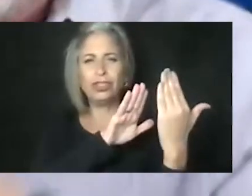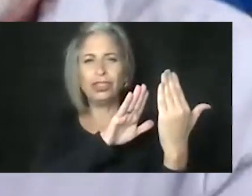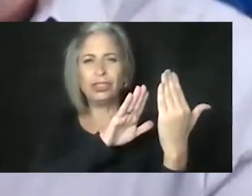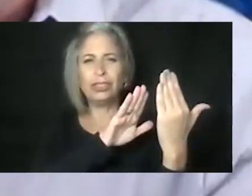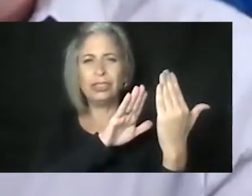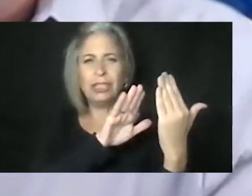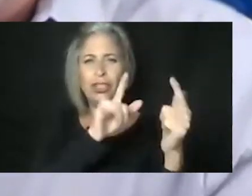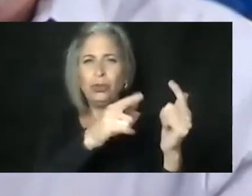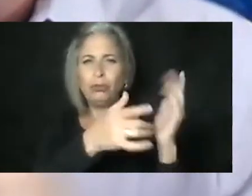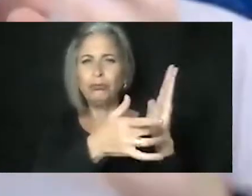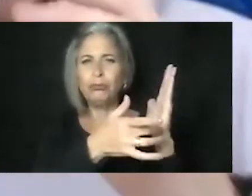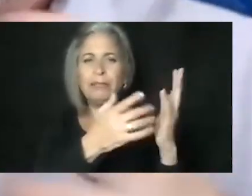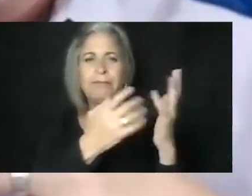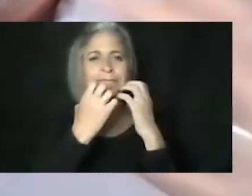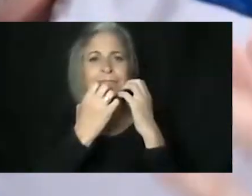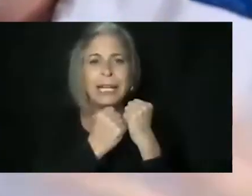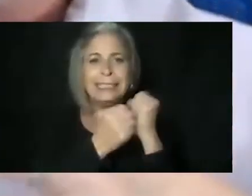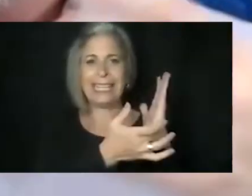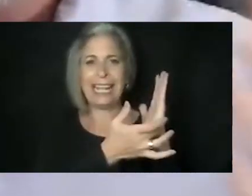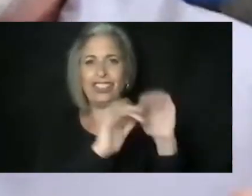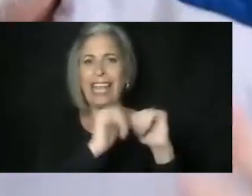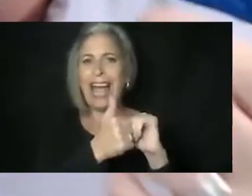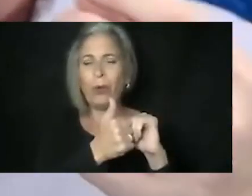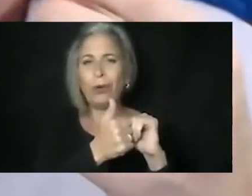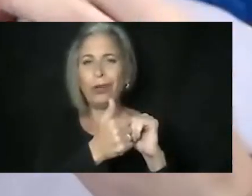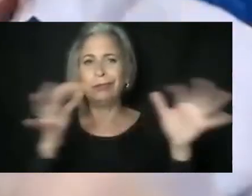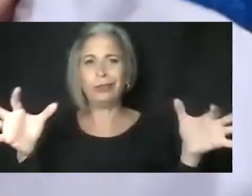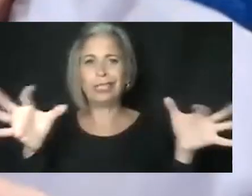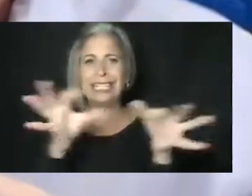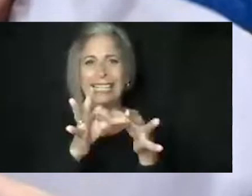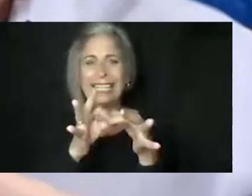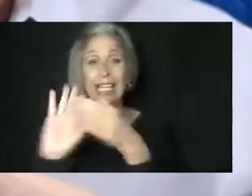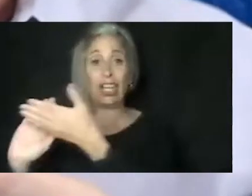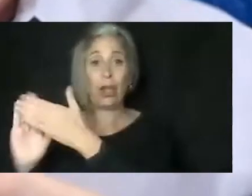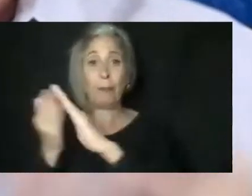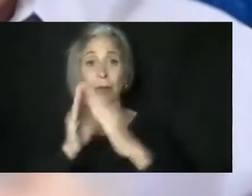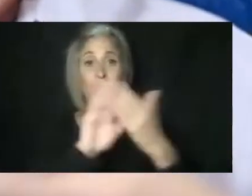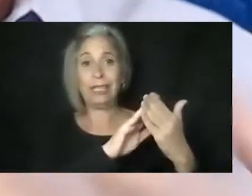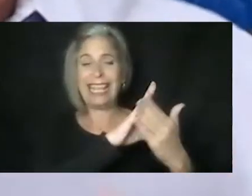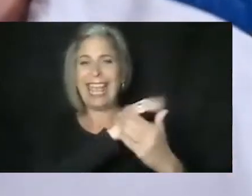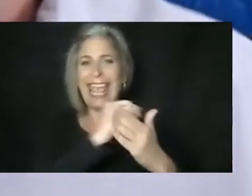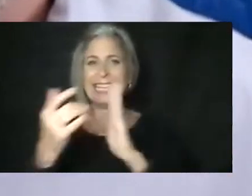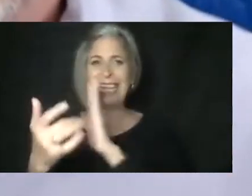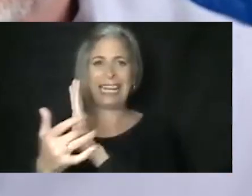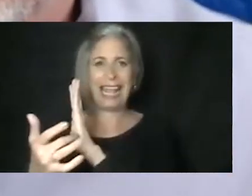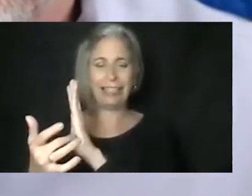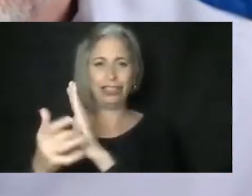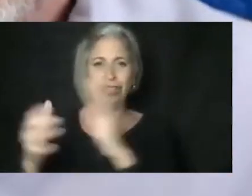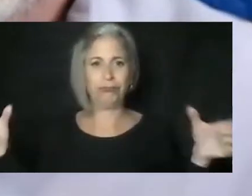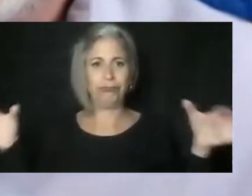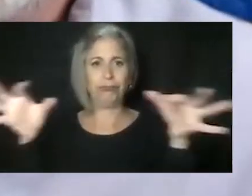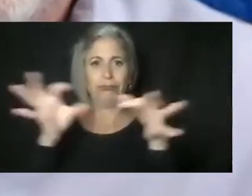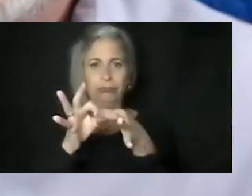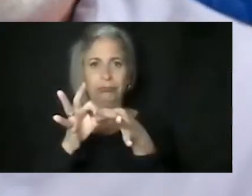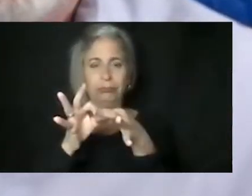how you guys embrace technologies? Because you're fusing technology and community to be able to do the sort of testing that you do.